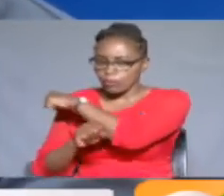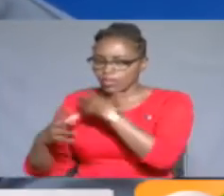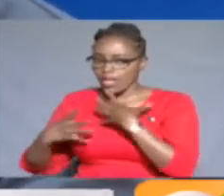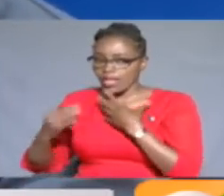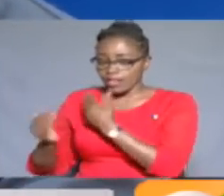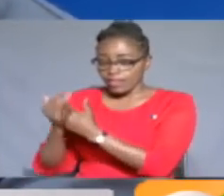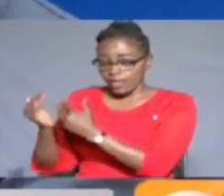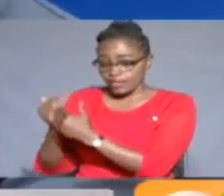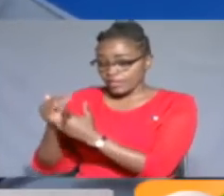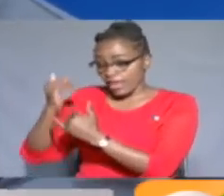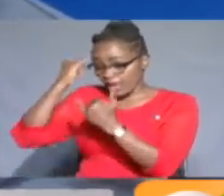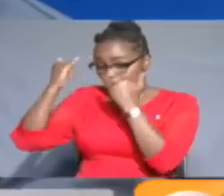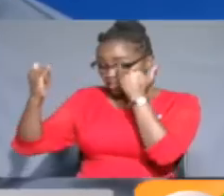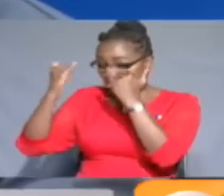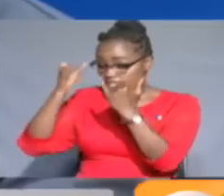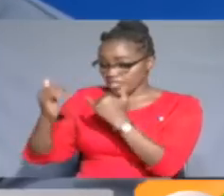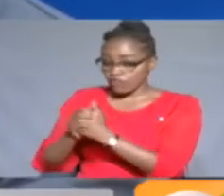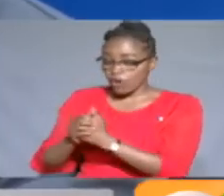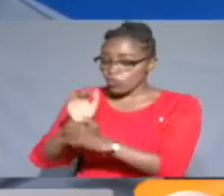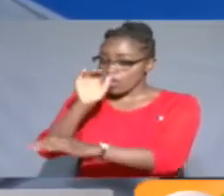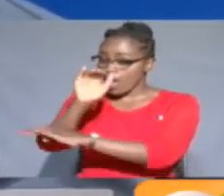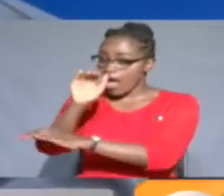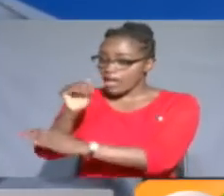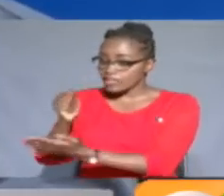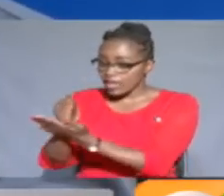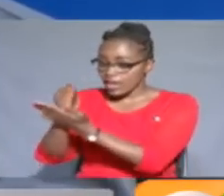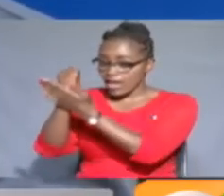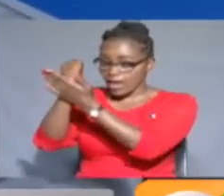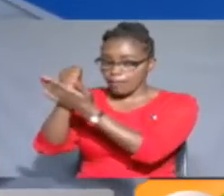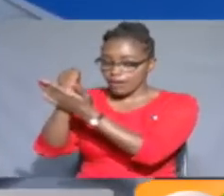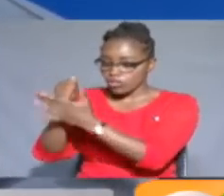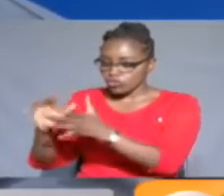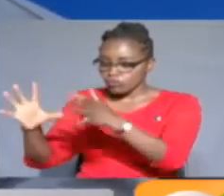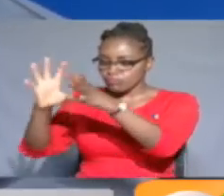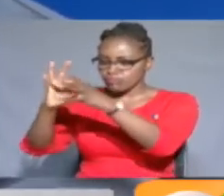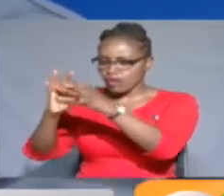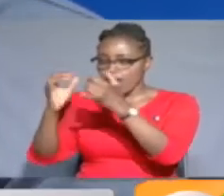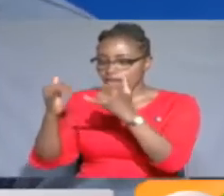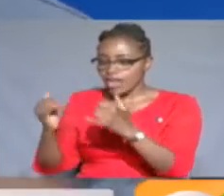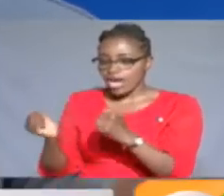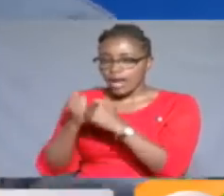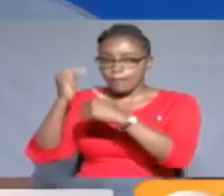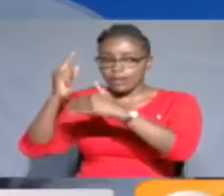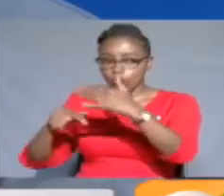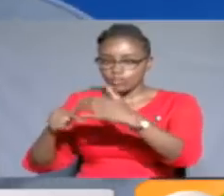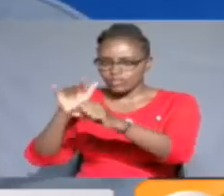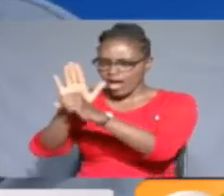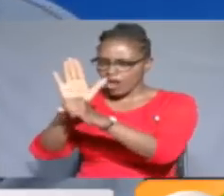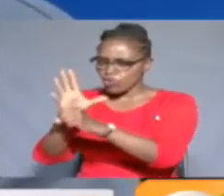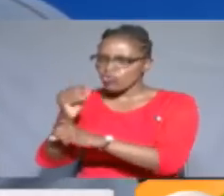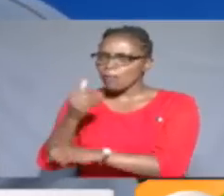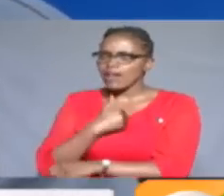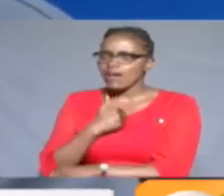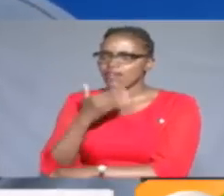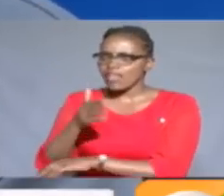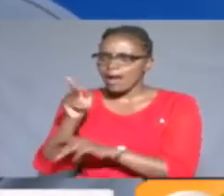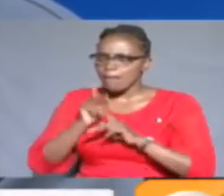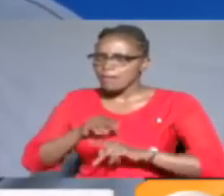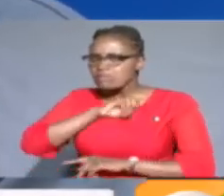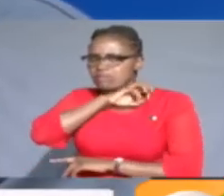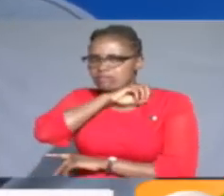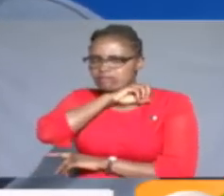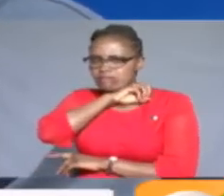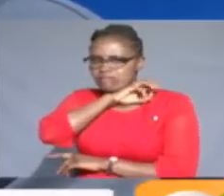healthcare initiatives, we are appealing for help to plug the gap. Right now, what is happening, there is a lot of money, people have complained,